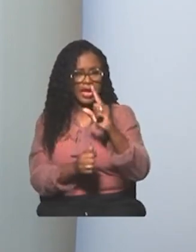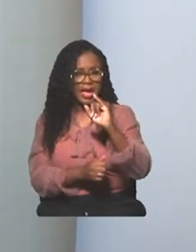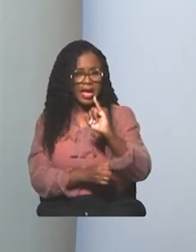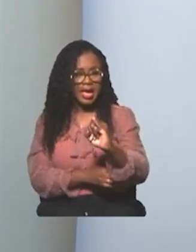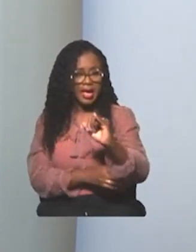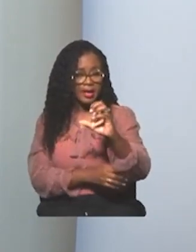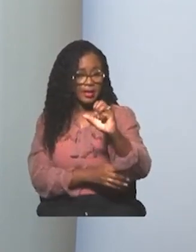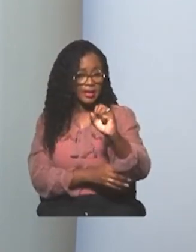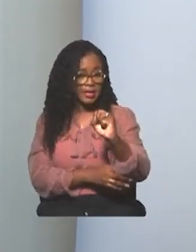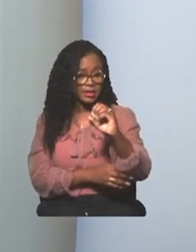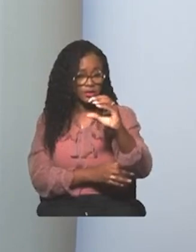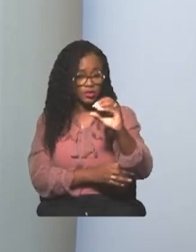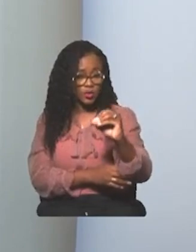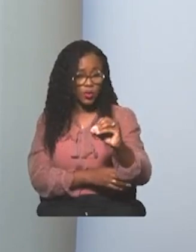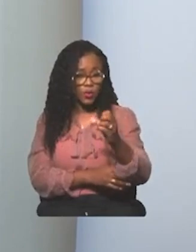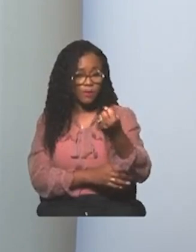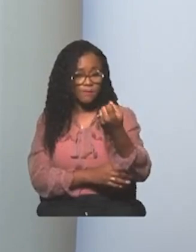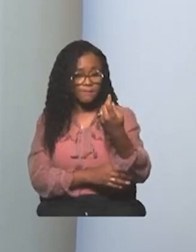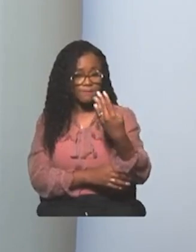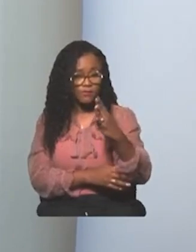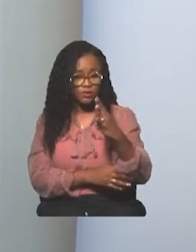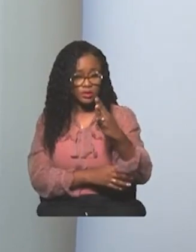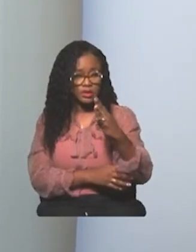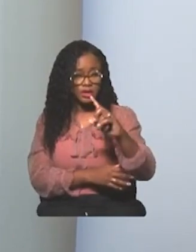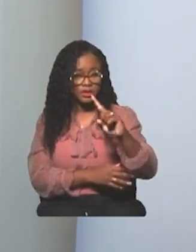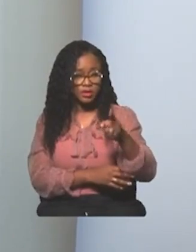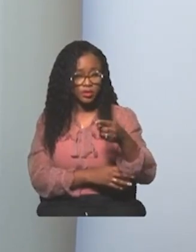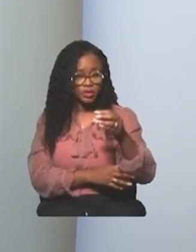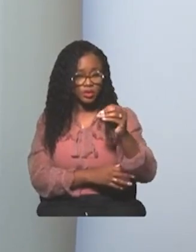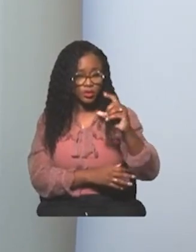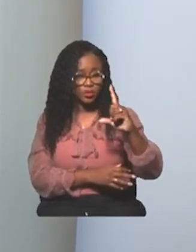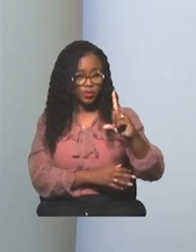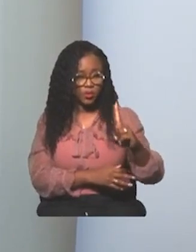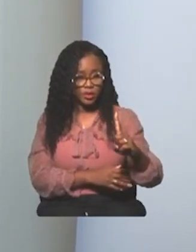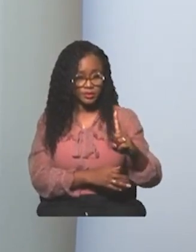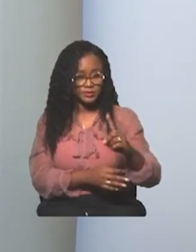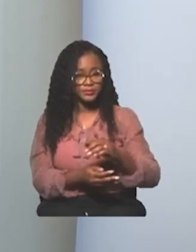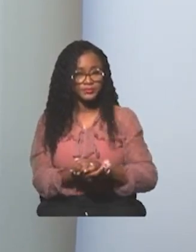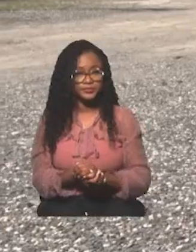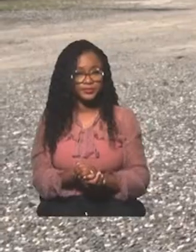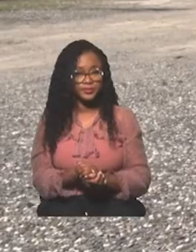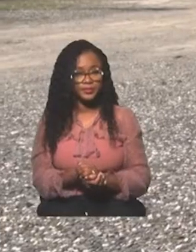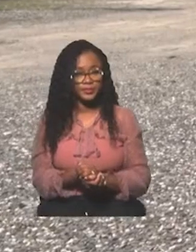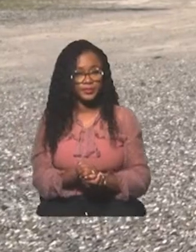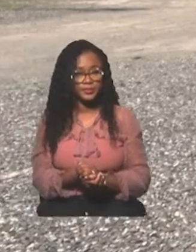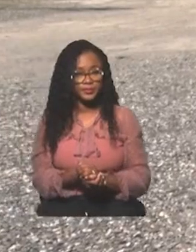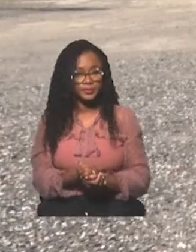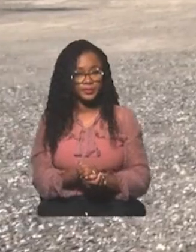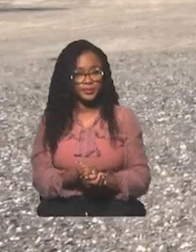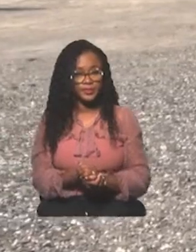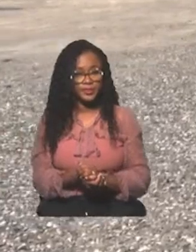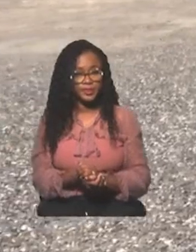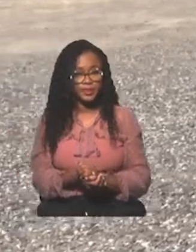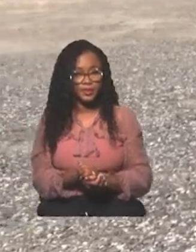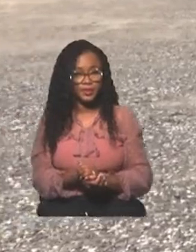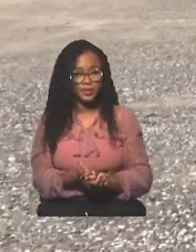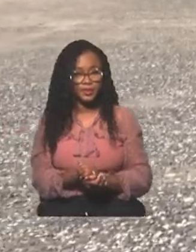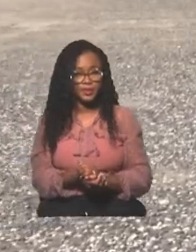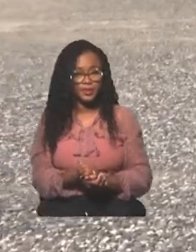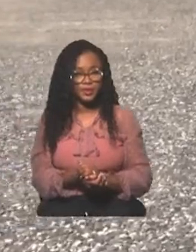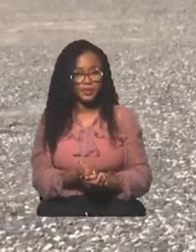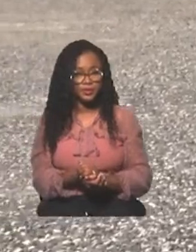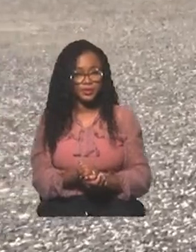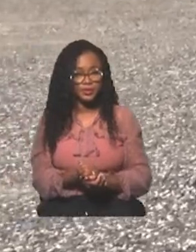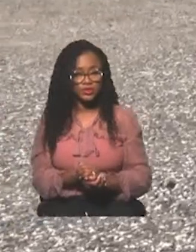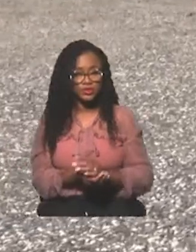also to general systems and standards in the EU port system. The port is a multi-use